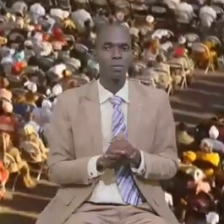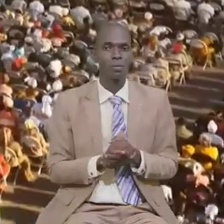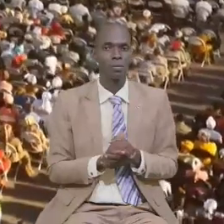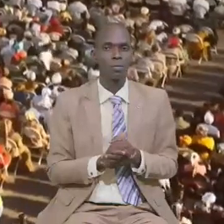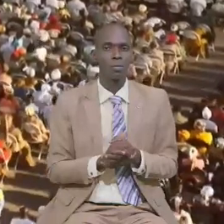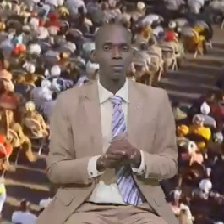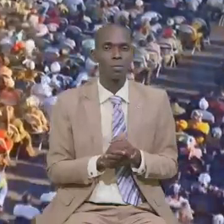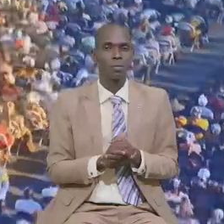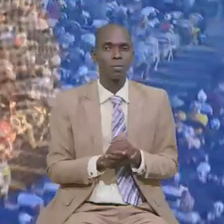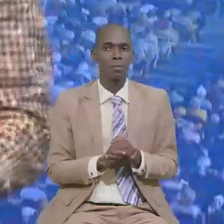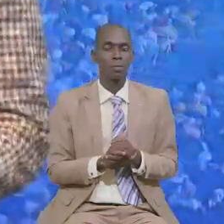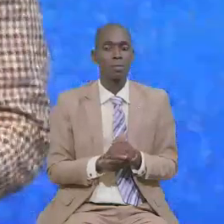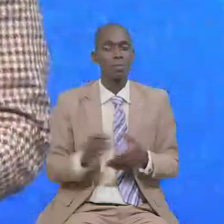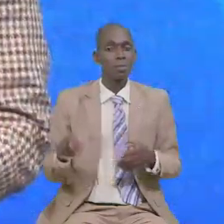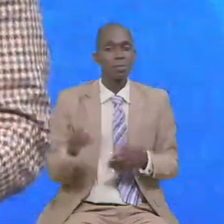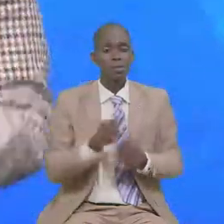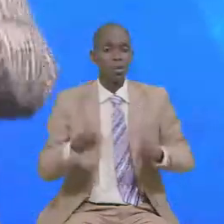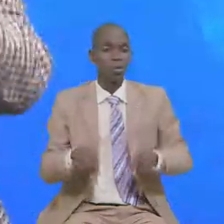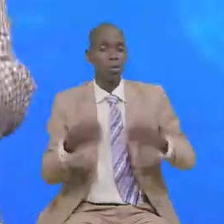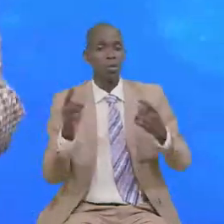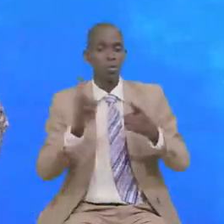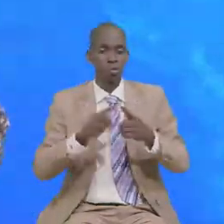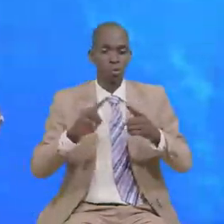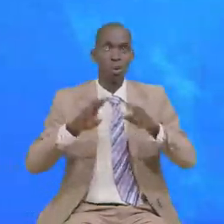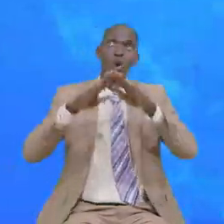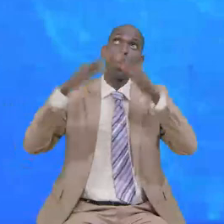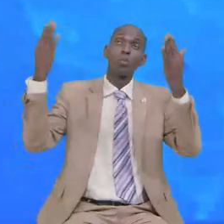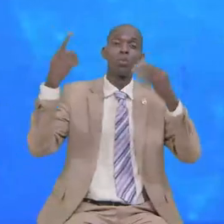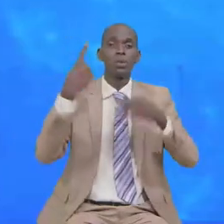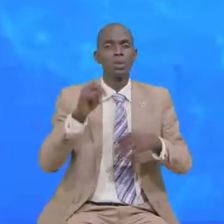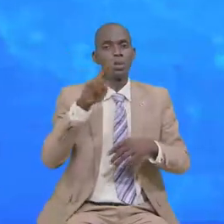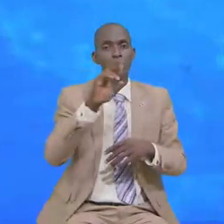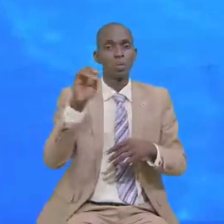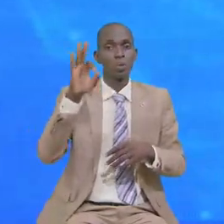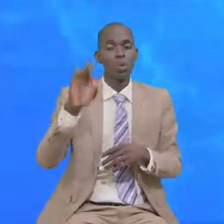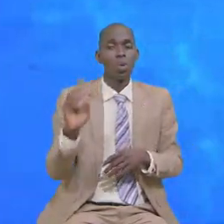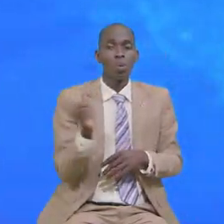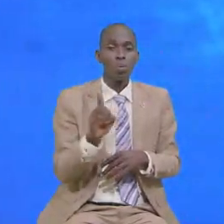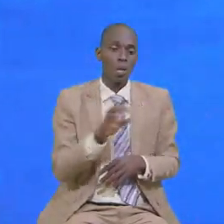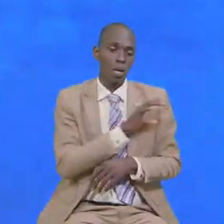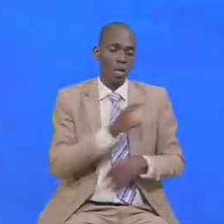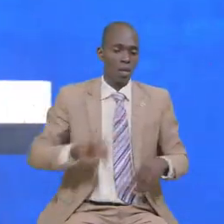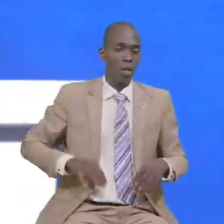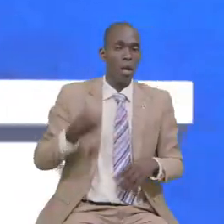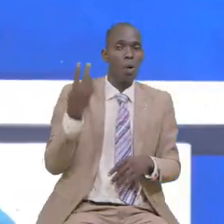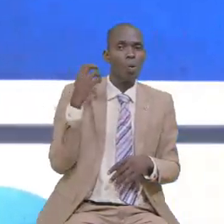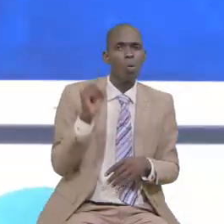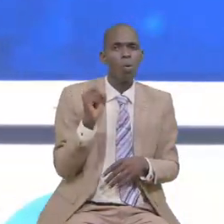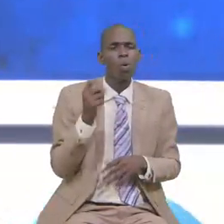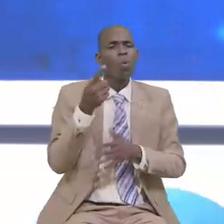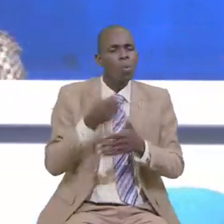They went and uncovered the roof where he was. What will people